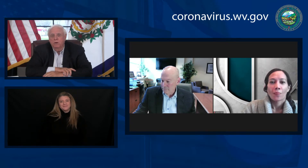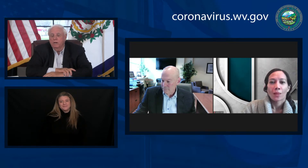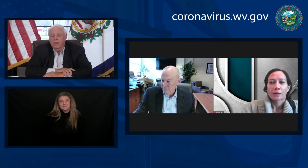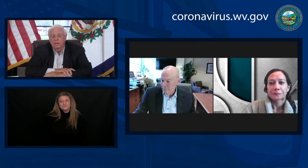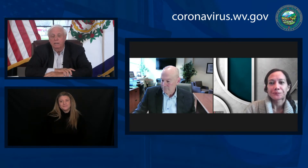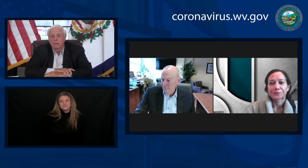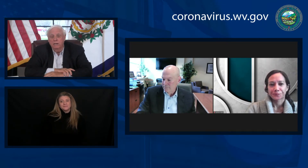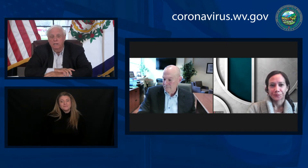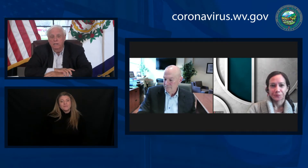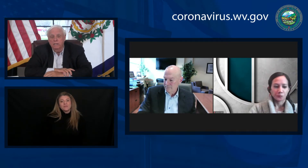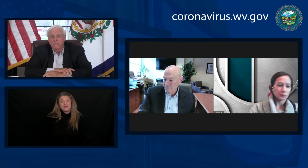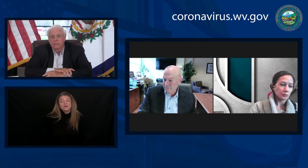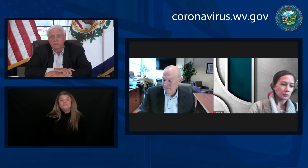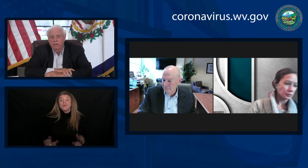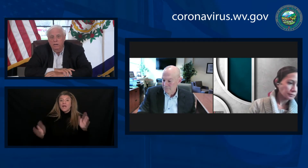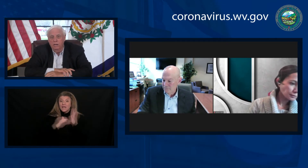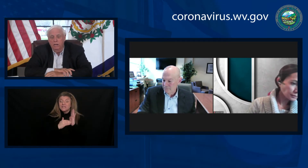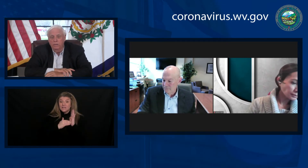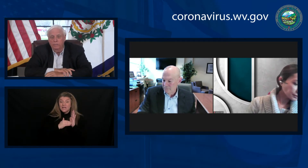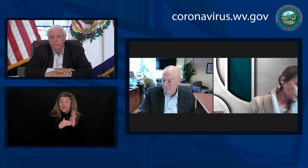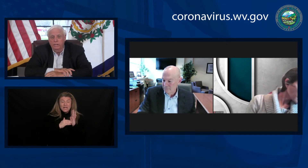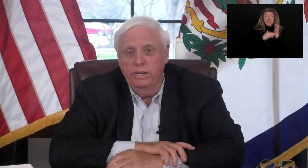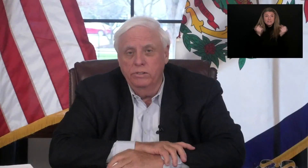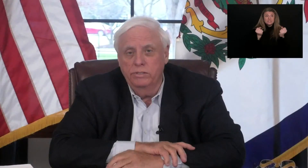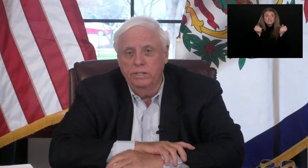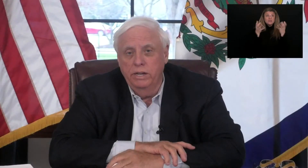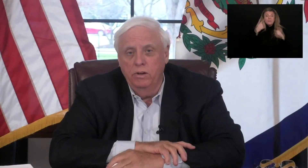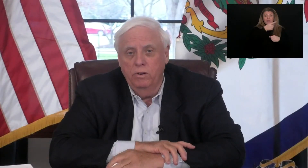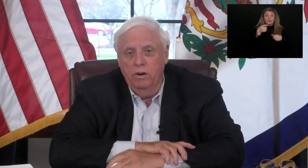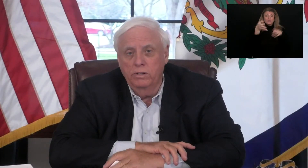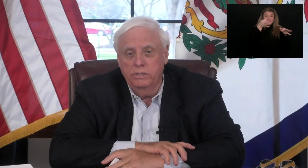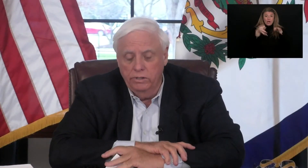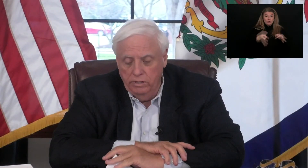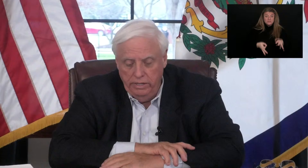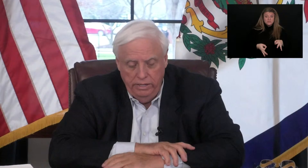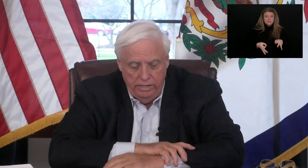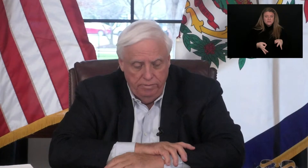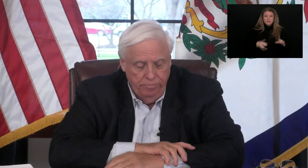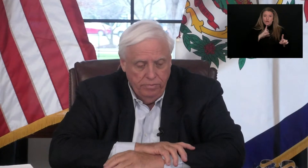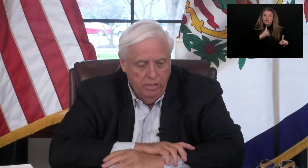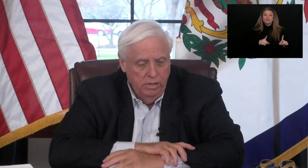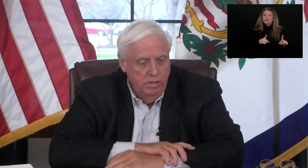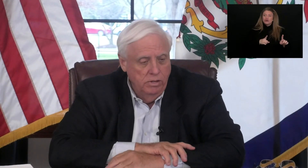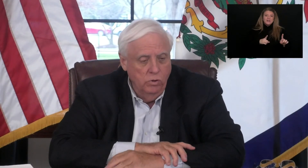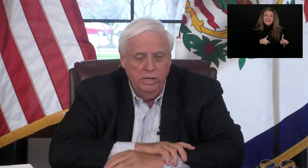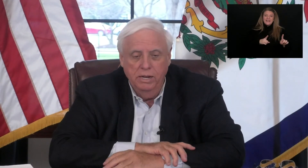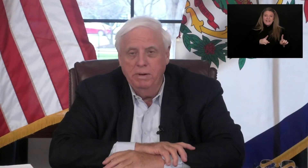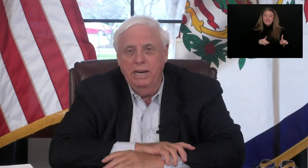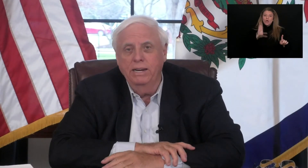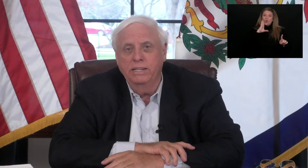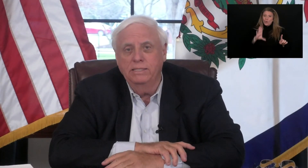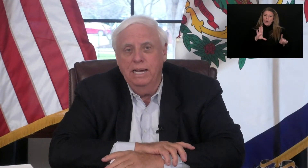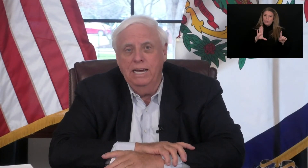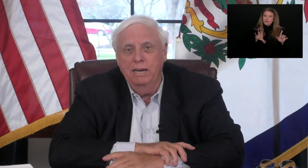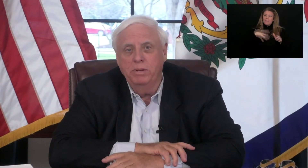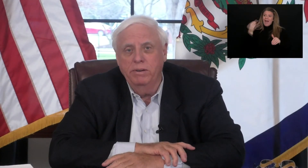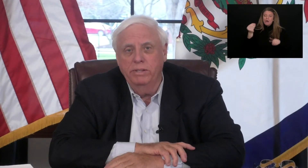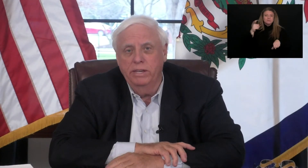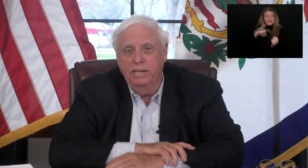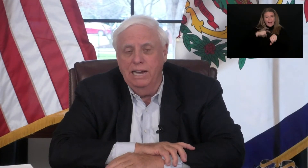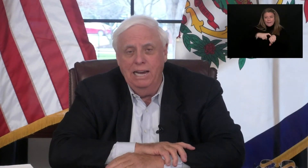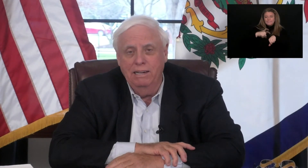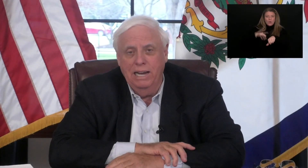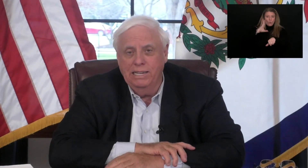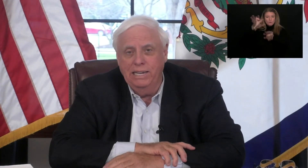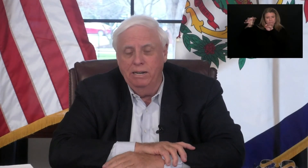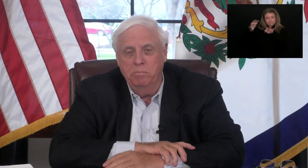Well, Mark, again, a lot of those details, are surely going to come out in time and